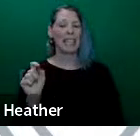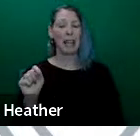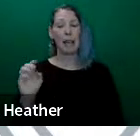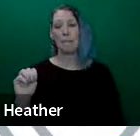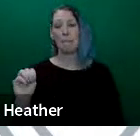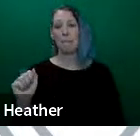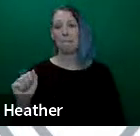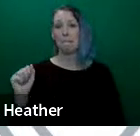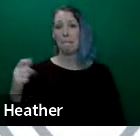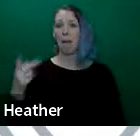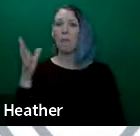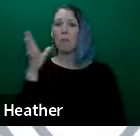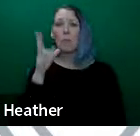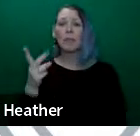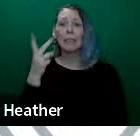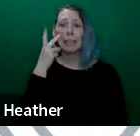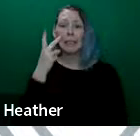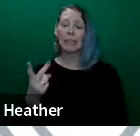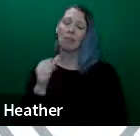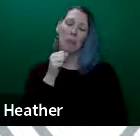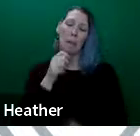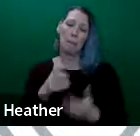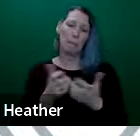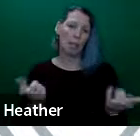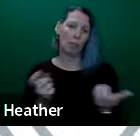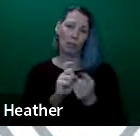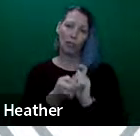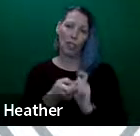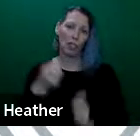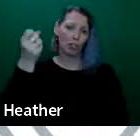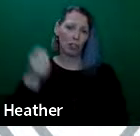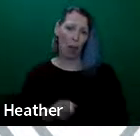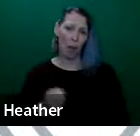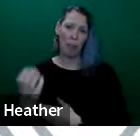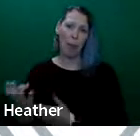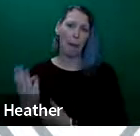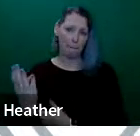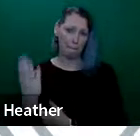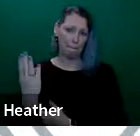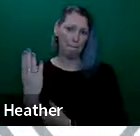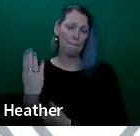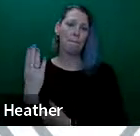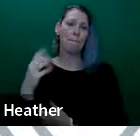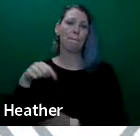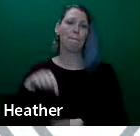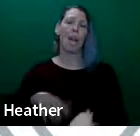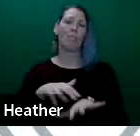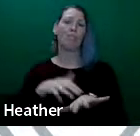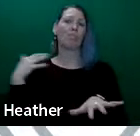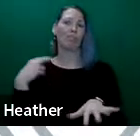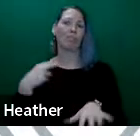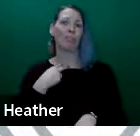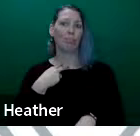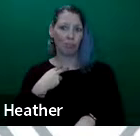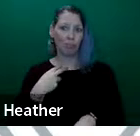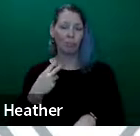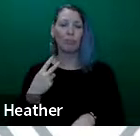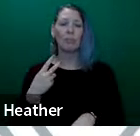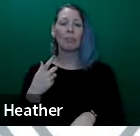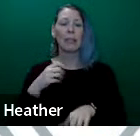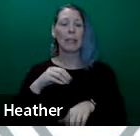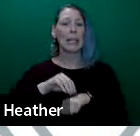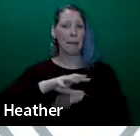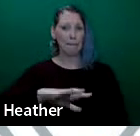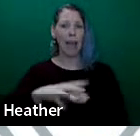map, you can see not much change southbound AM. The downstream bottleneck kind of again